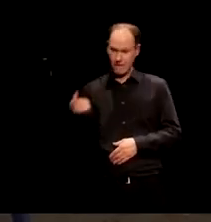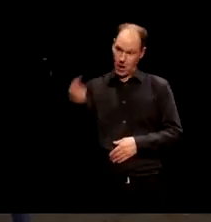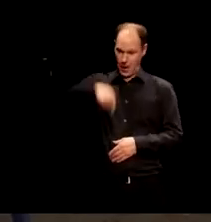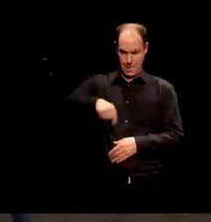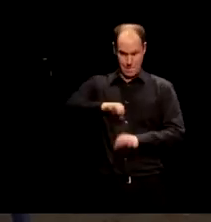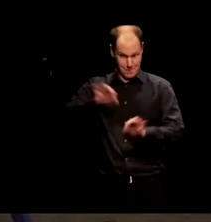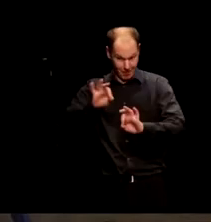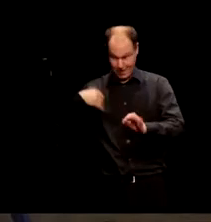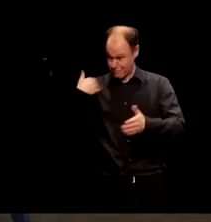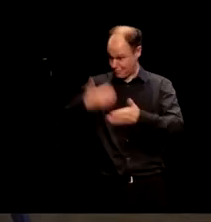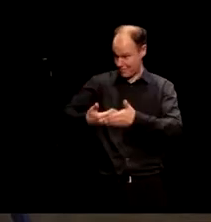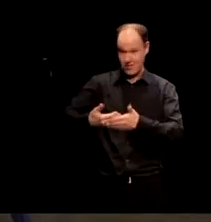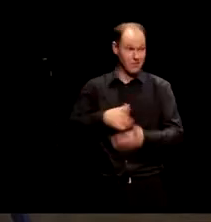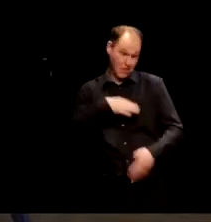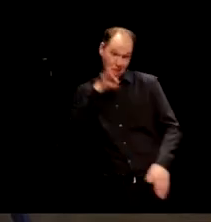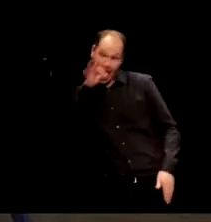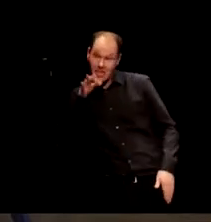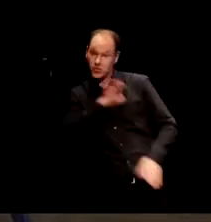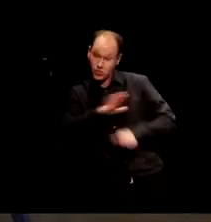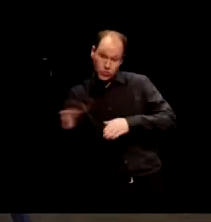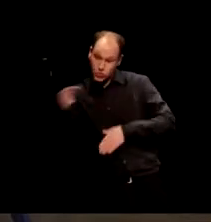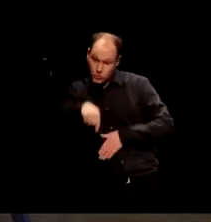Because I asked him not to come. Why? Nothing.